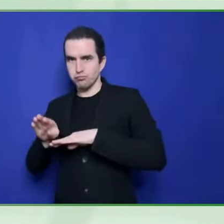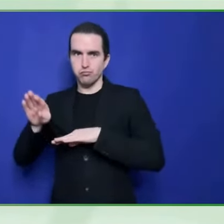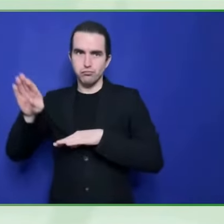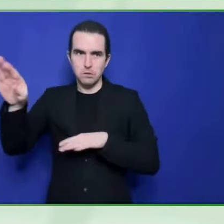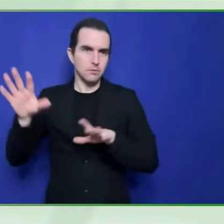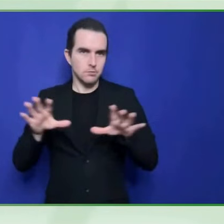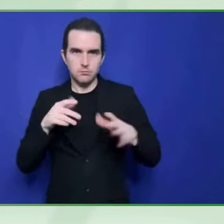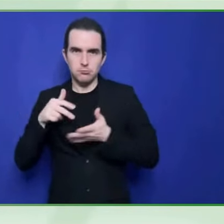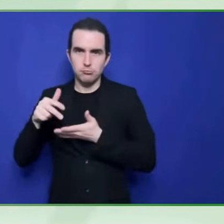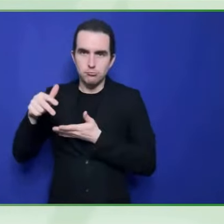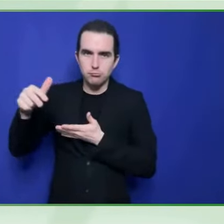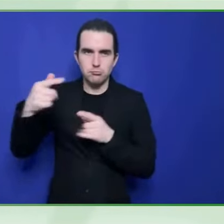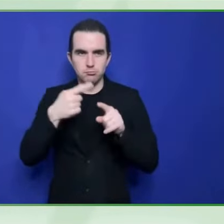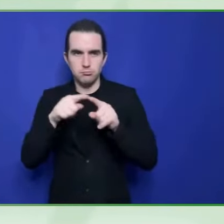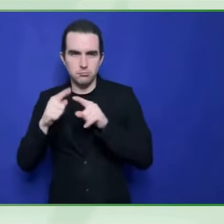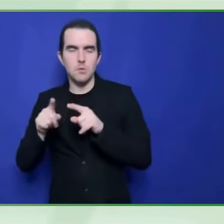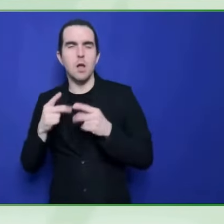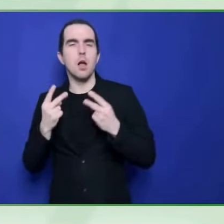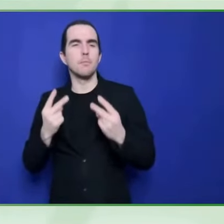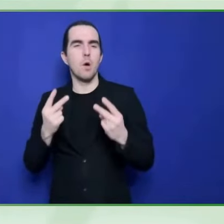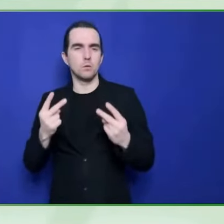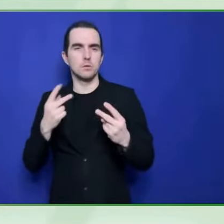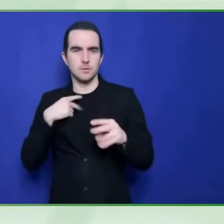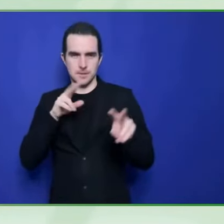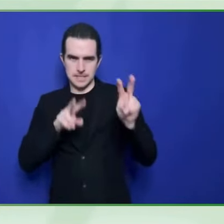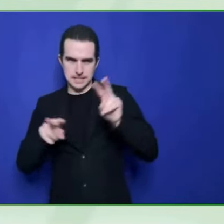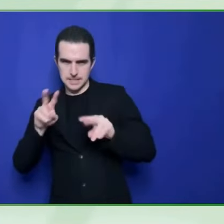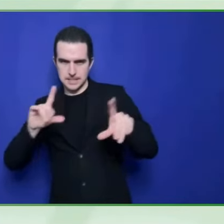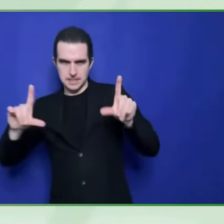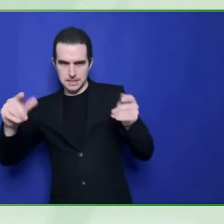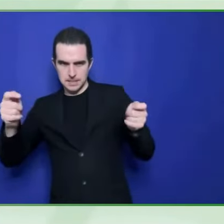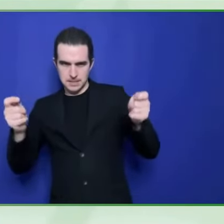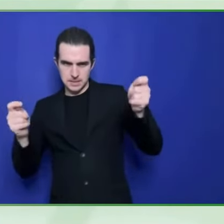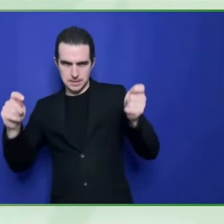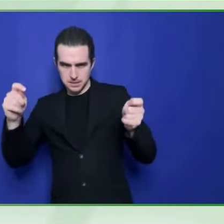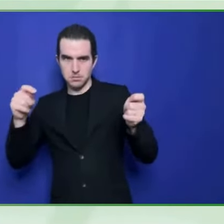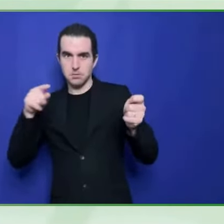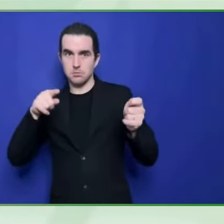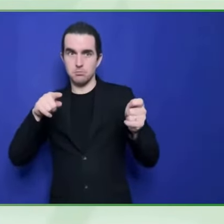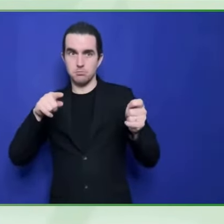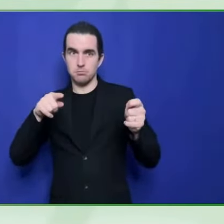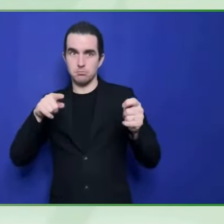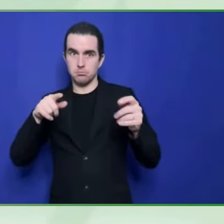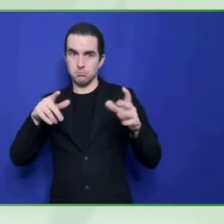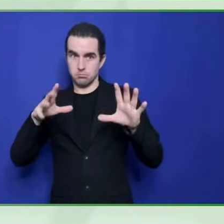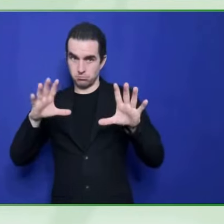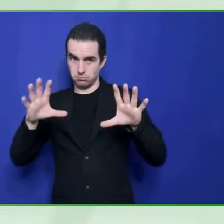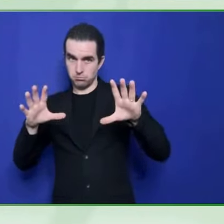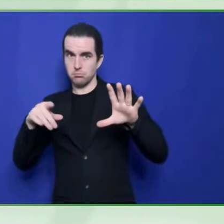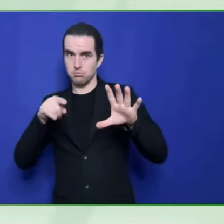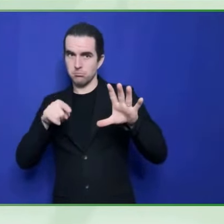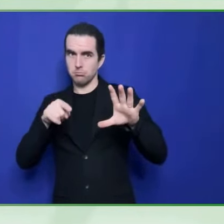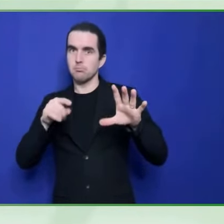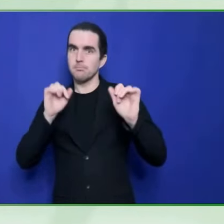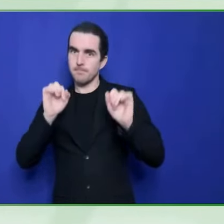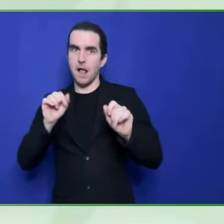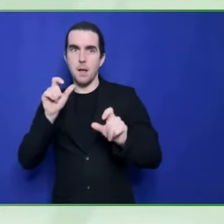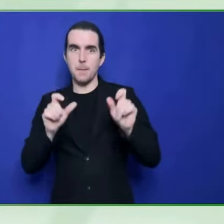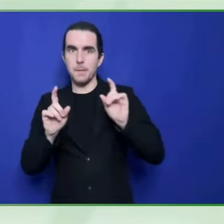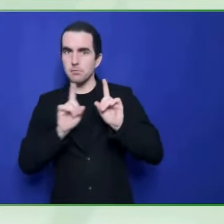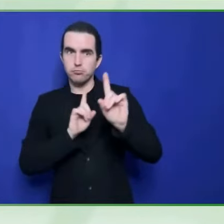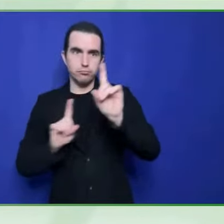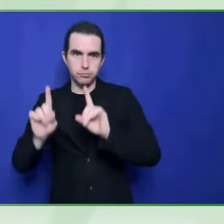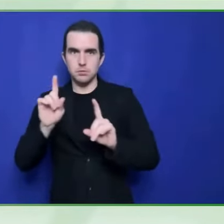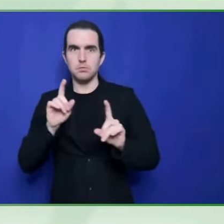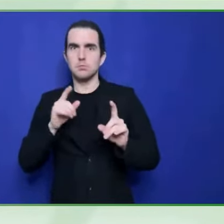when it comes to the usability of these sidewalks or the infrastructure. And I think that's really important in maps because, again, we're